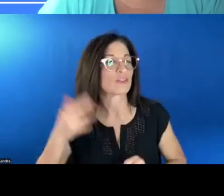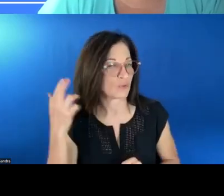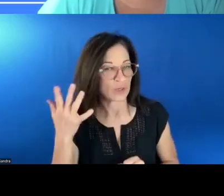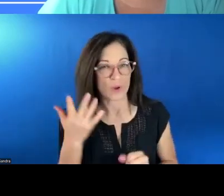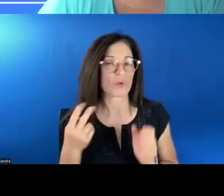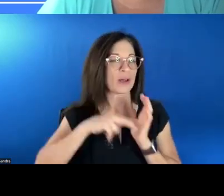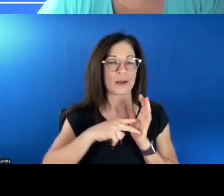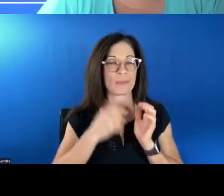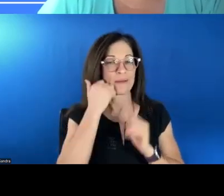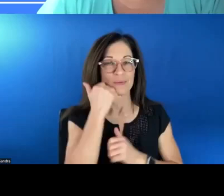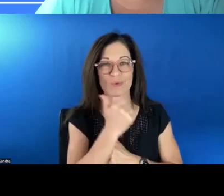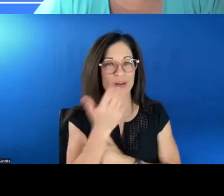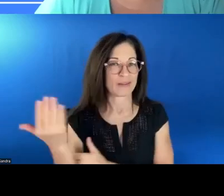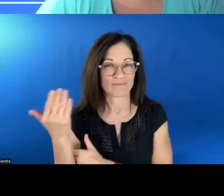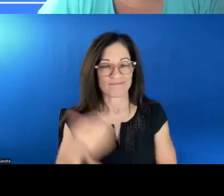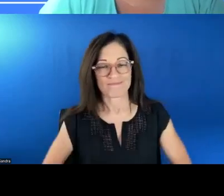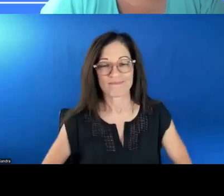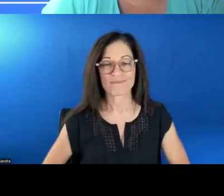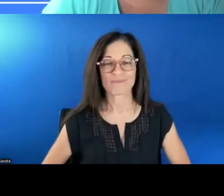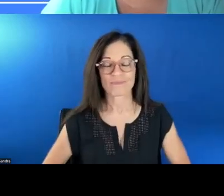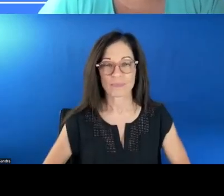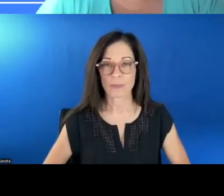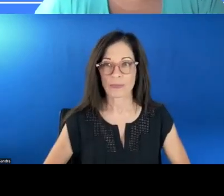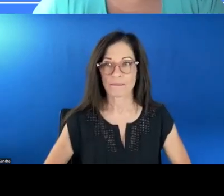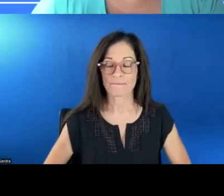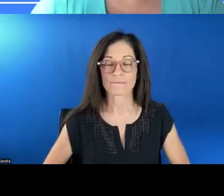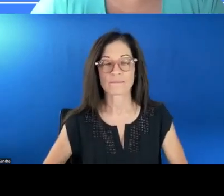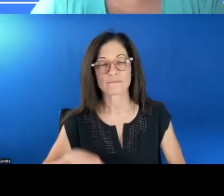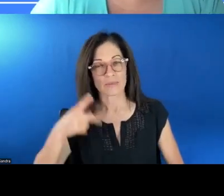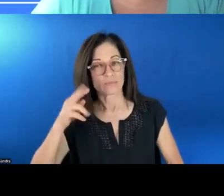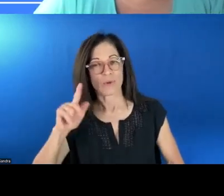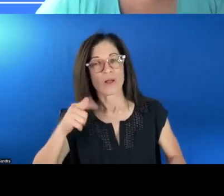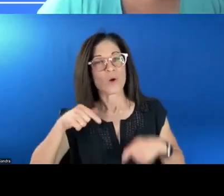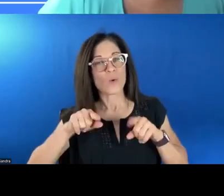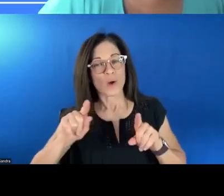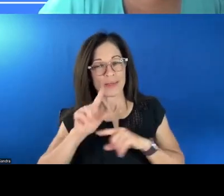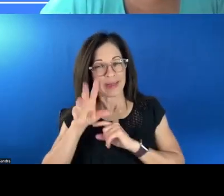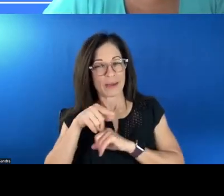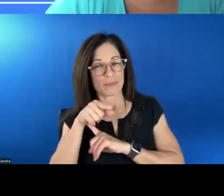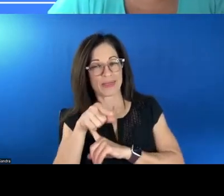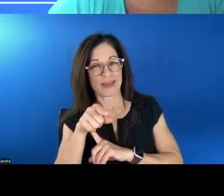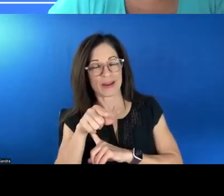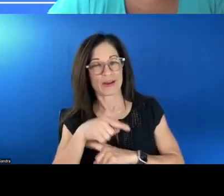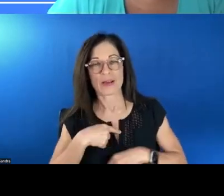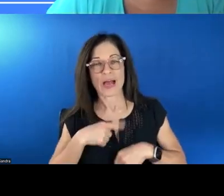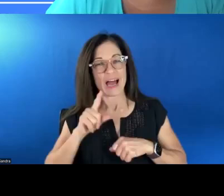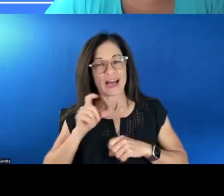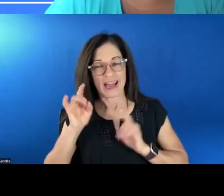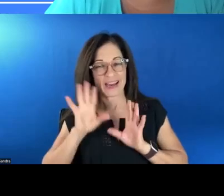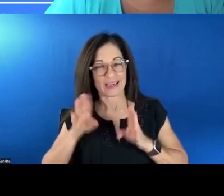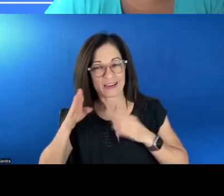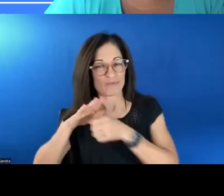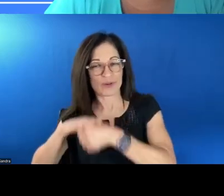in the morning. And hey, while the camera's there, Laura, I do want to jump up. I hate to give pressure to Steve Michio since he's right